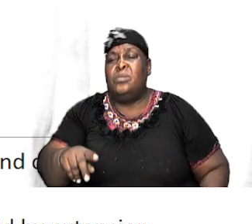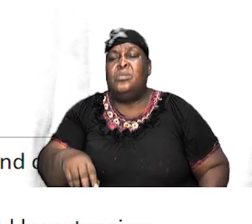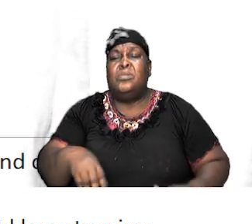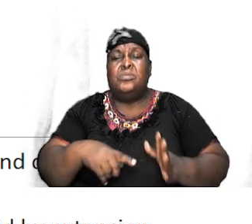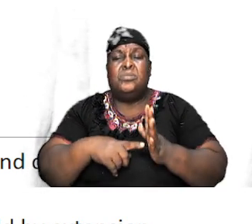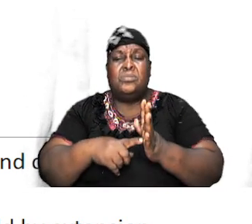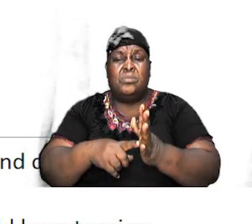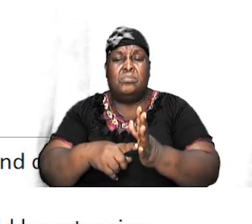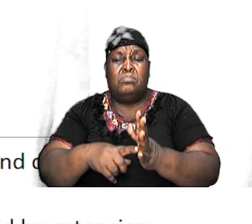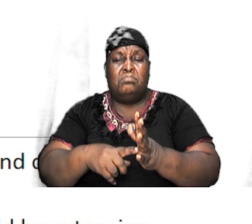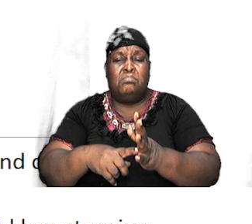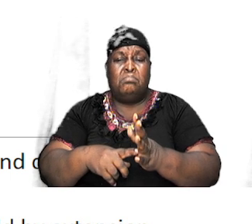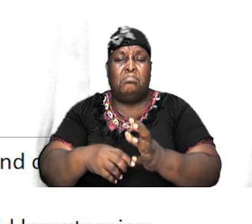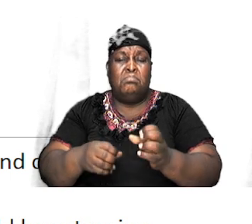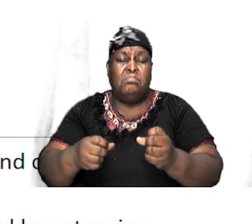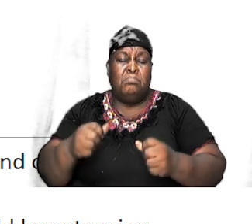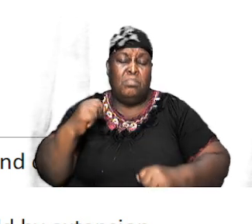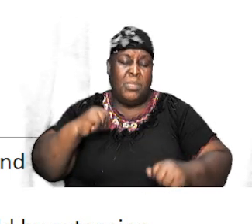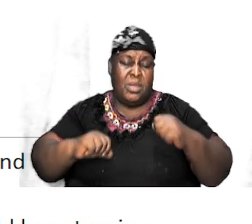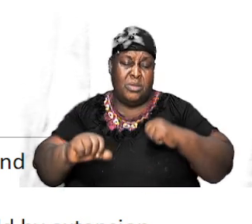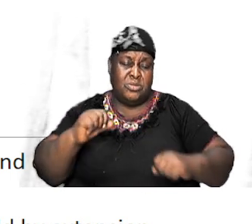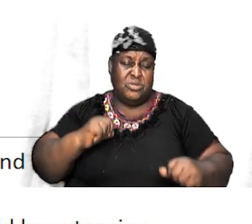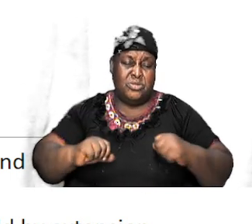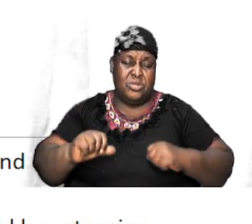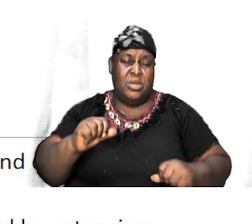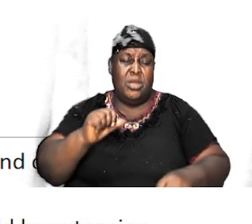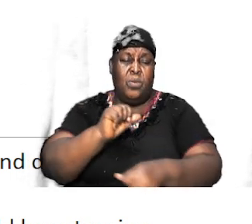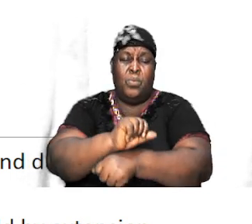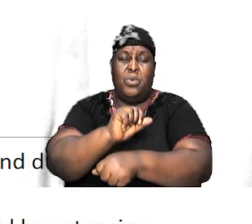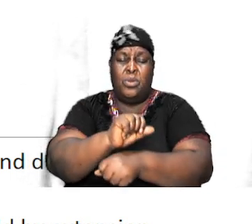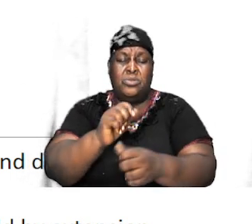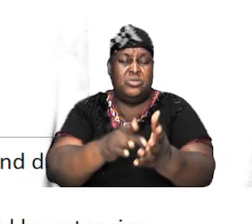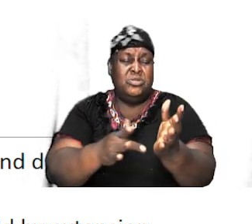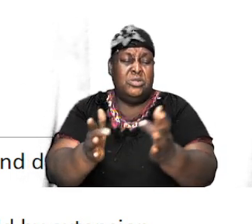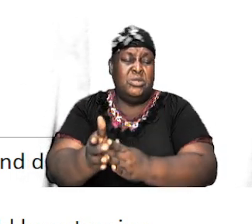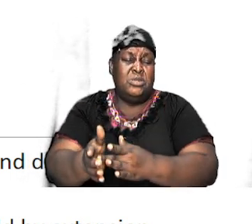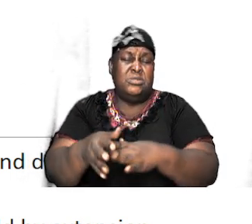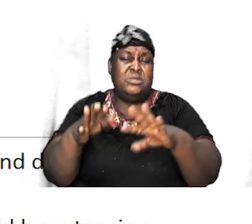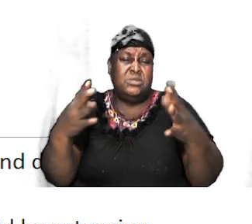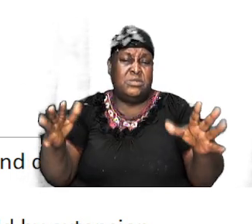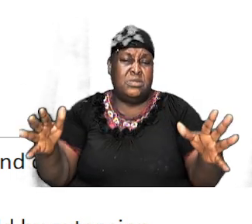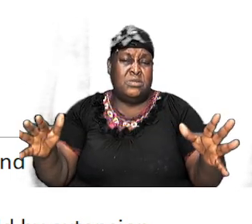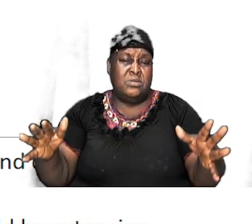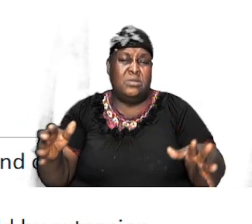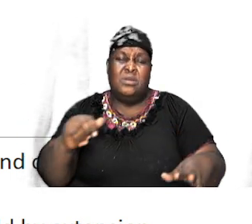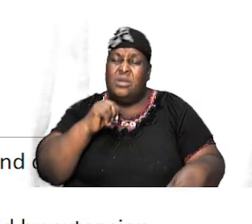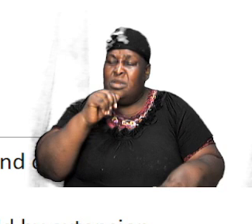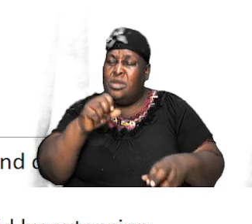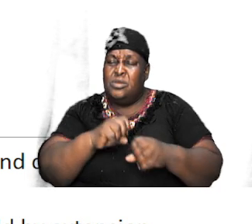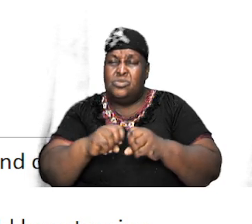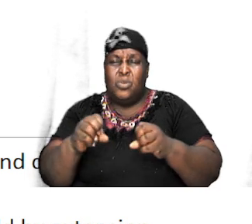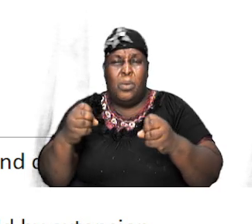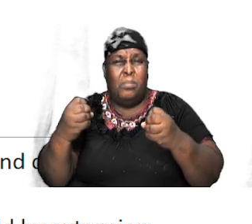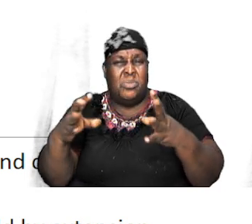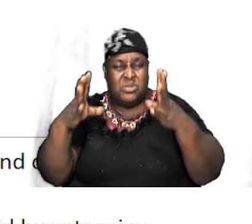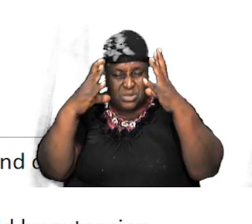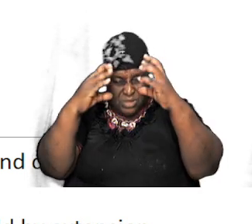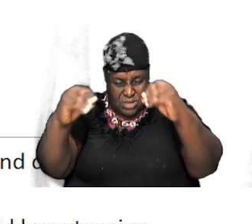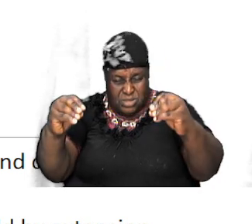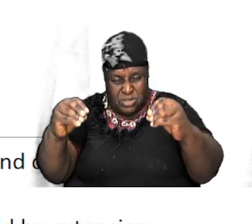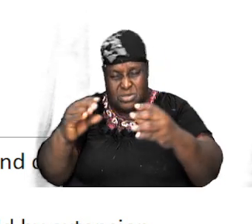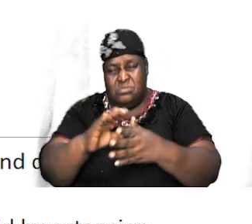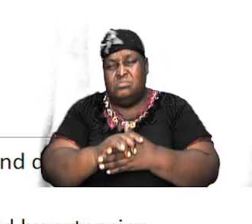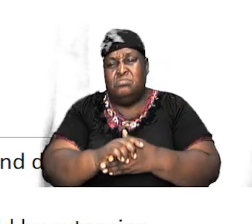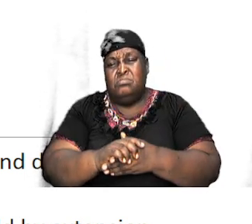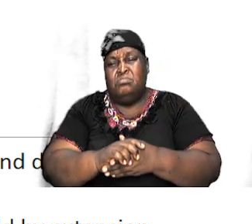the action that Jesus did and not so much a lot of teaching around him. There wasn't a lot of parable. If you read the book of